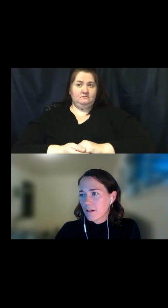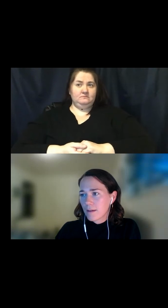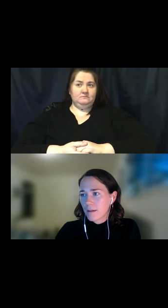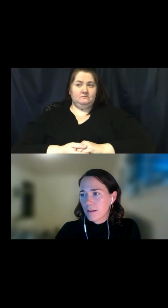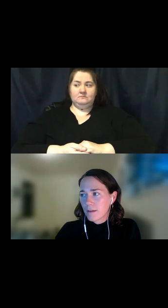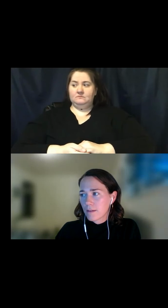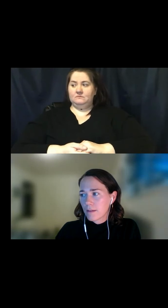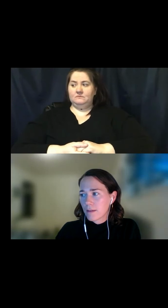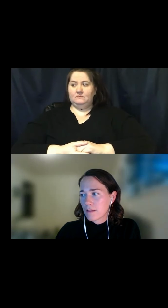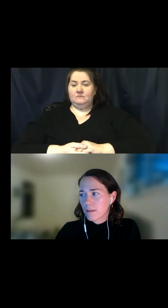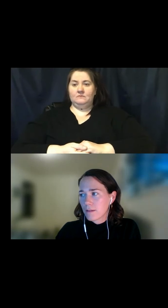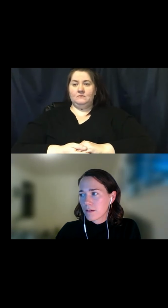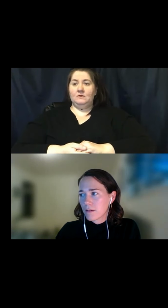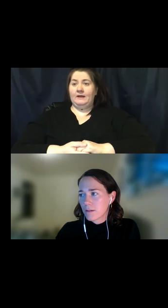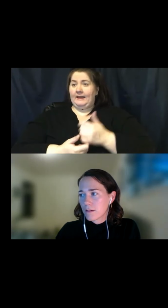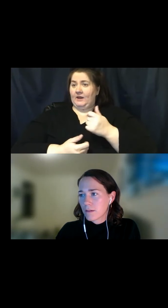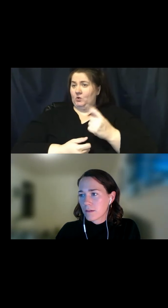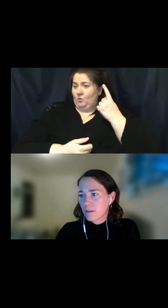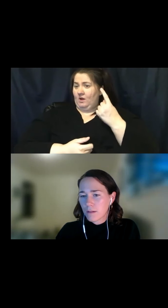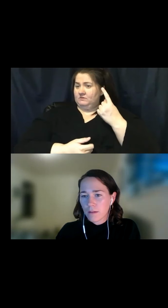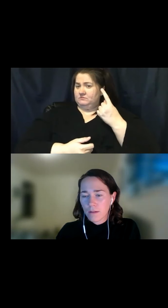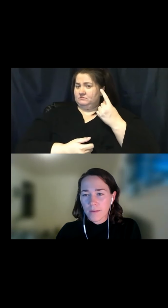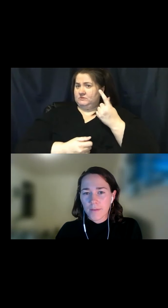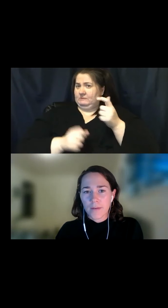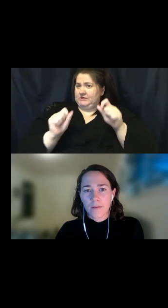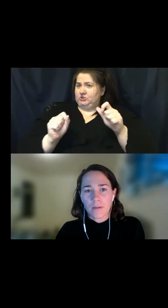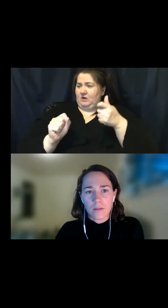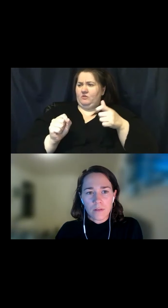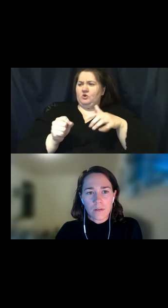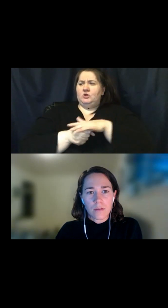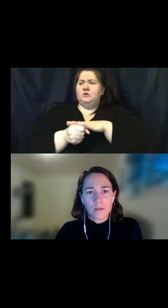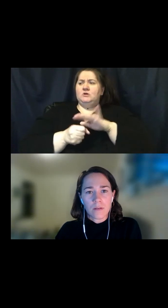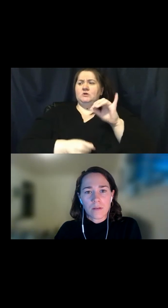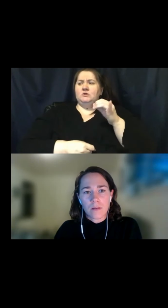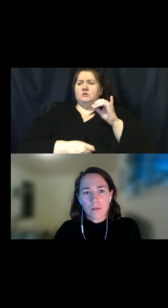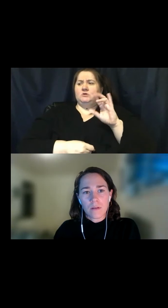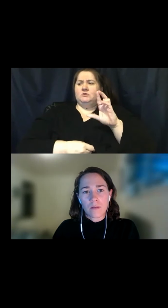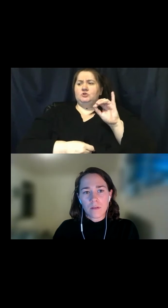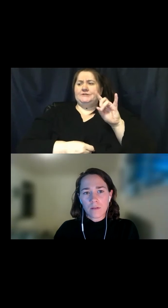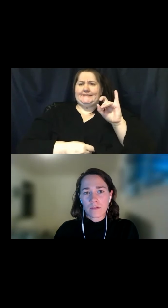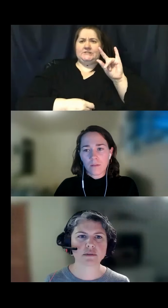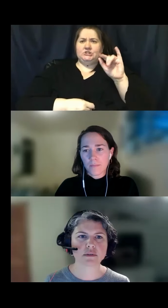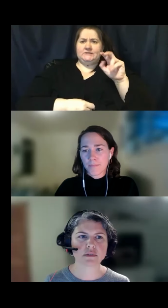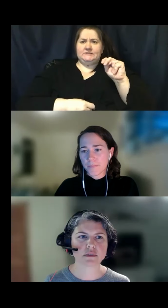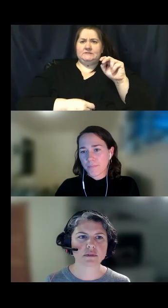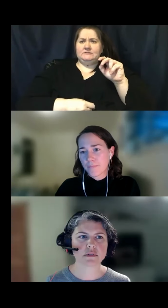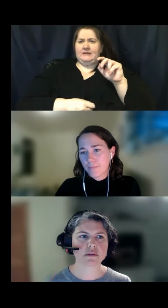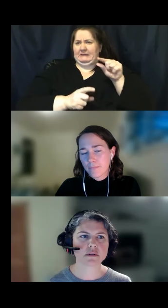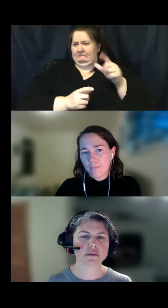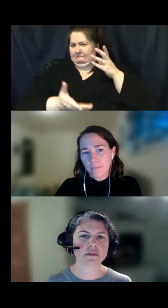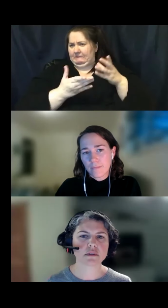Can anyone on the team speak to what potential other jurisdictions Charlie could be referring to?